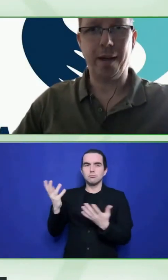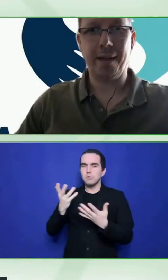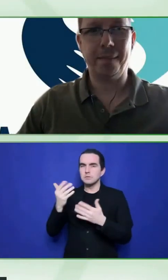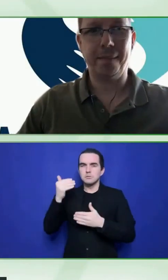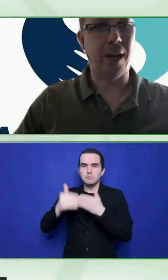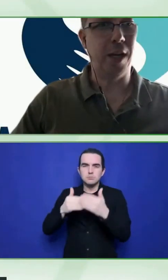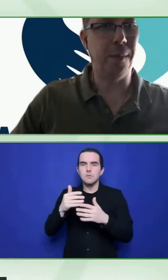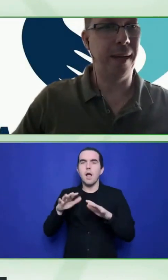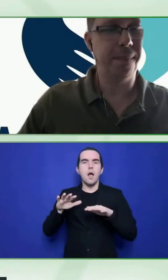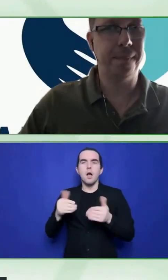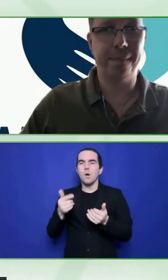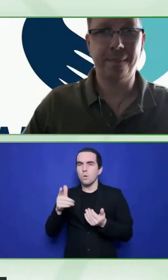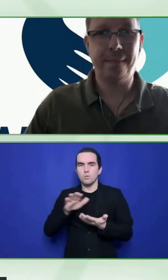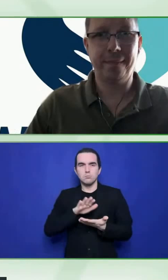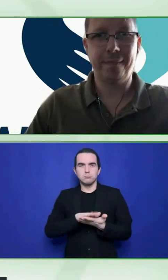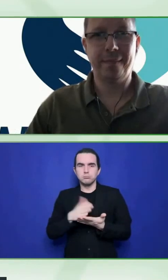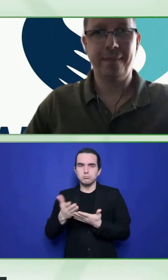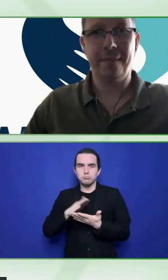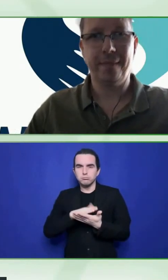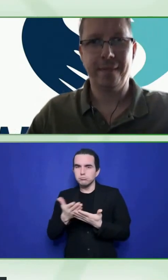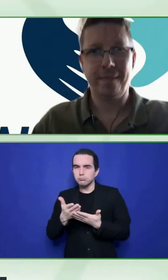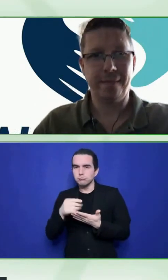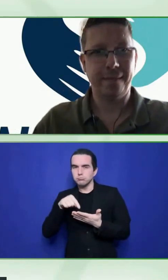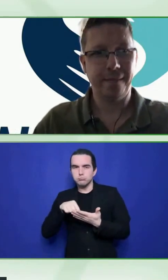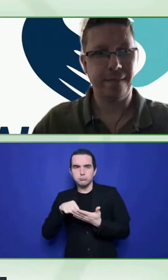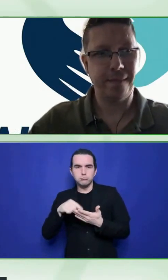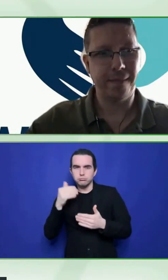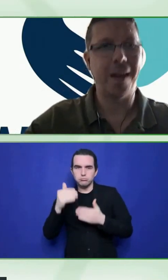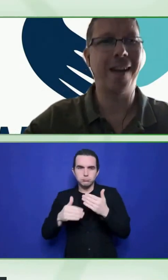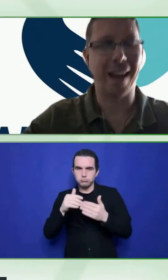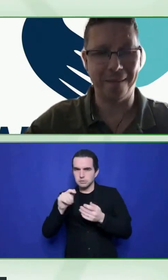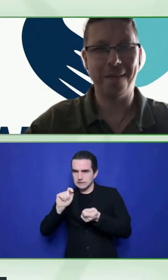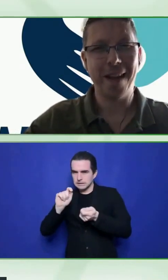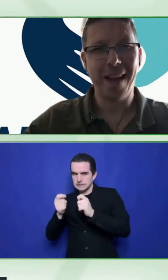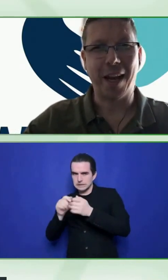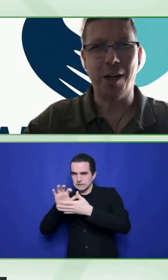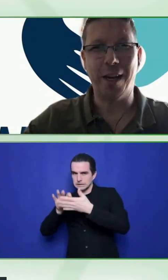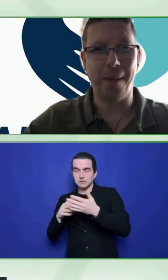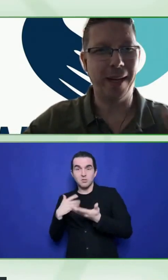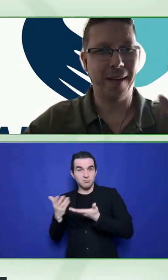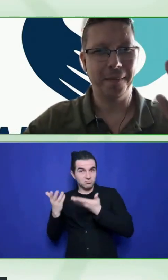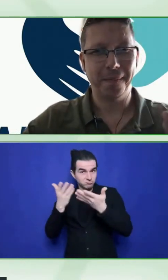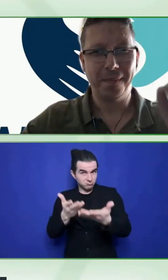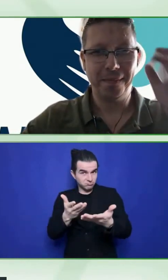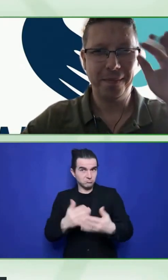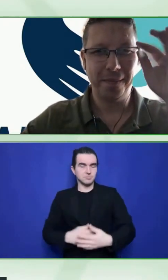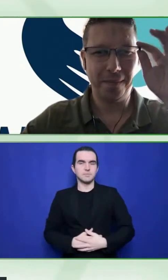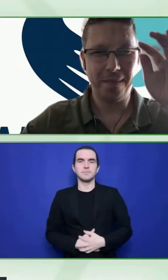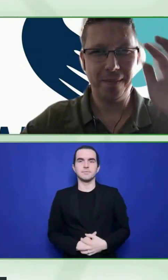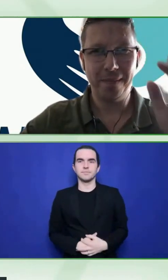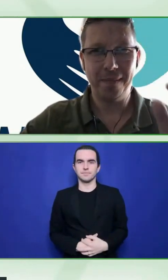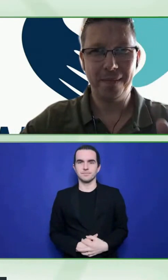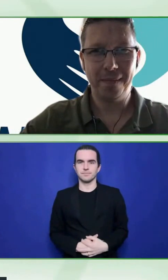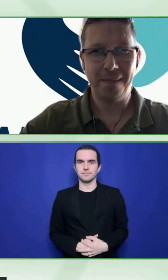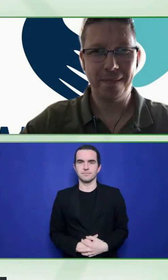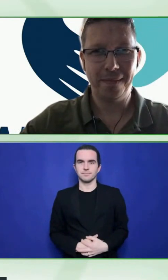Hello, everyone. And I have to say, you have 8 minutes, okay? Okay. Can you hear me?